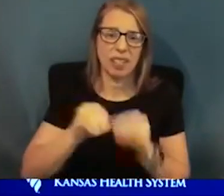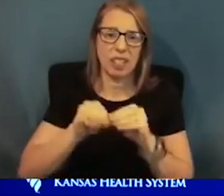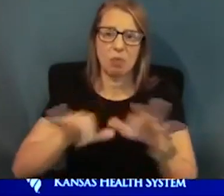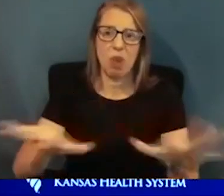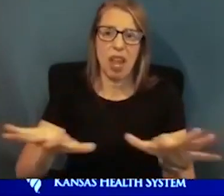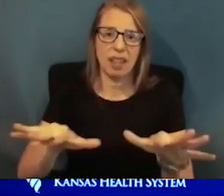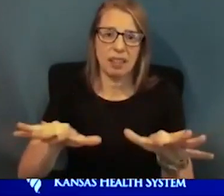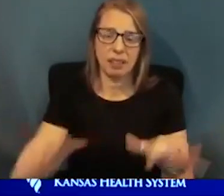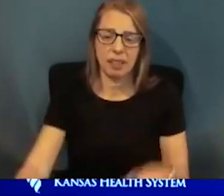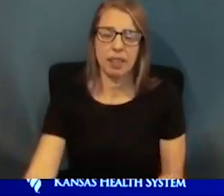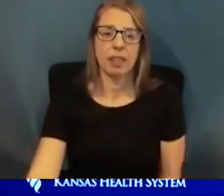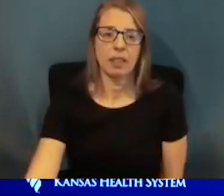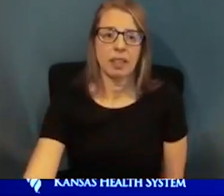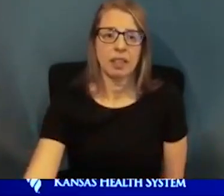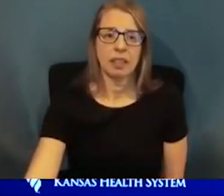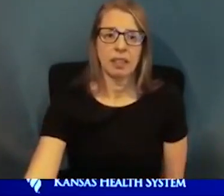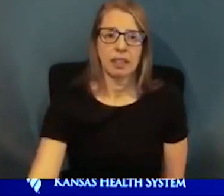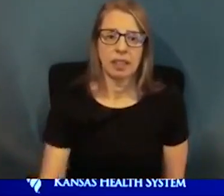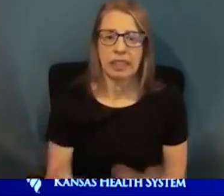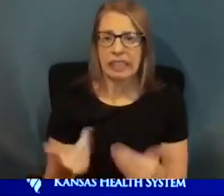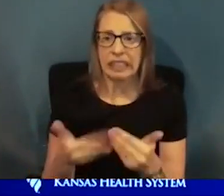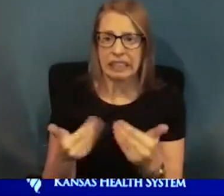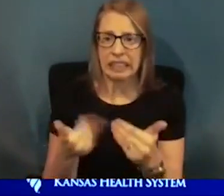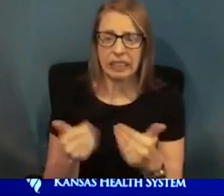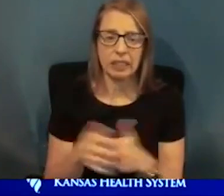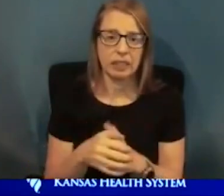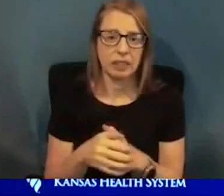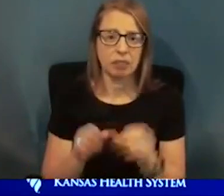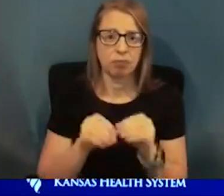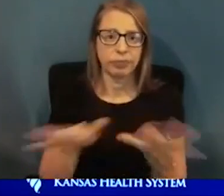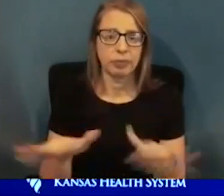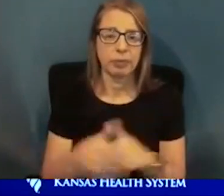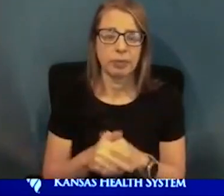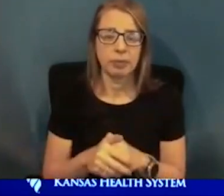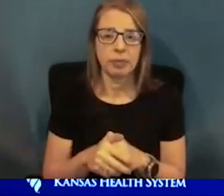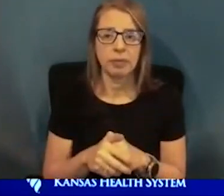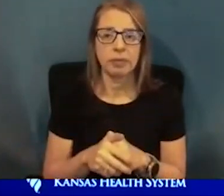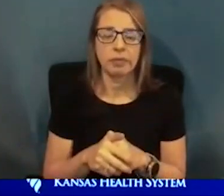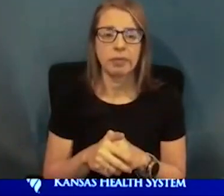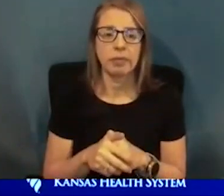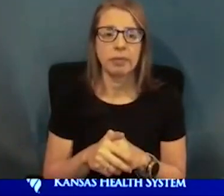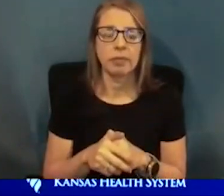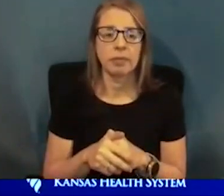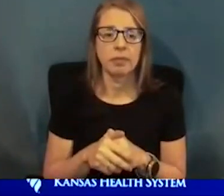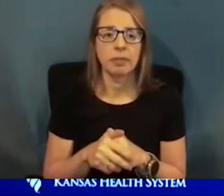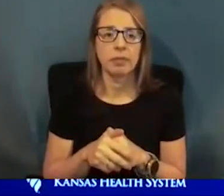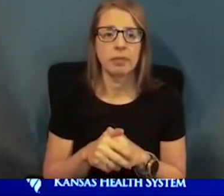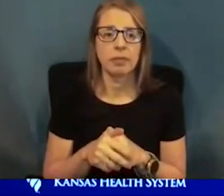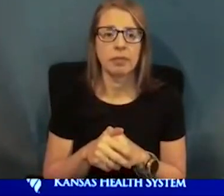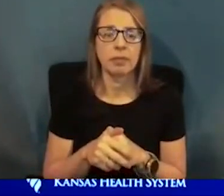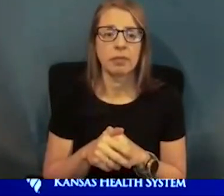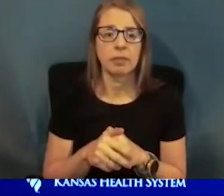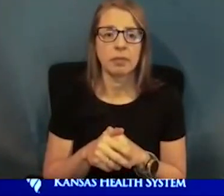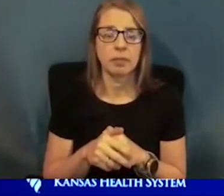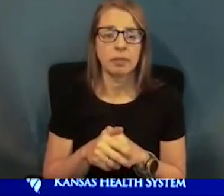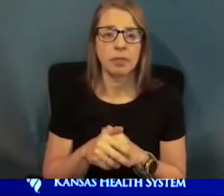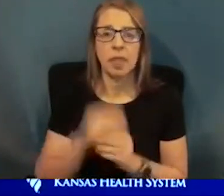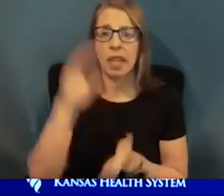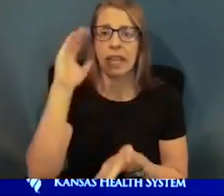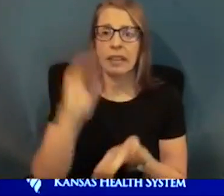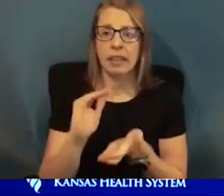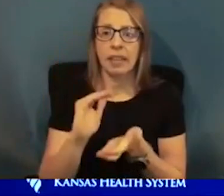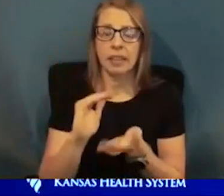easily. Not only is it unmasking, but it's lessened restrictions, such as lessened restrictions on group gatherings, people